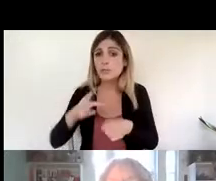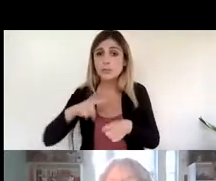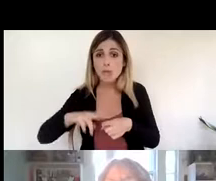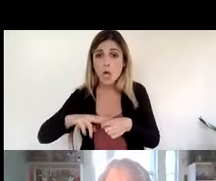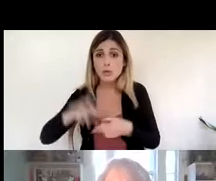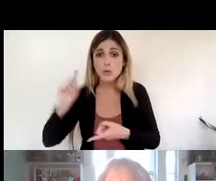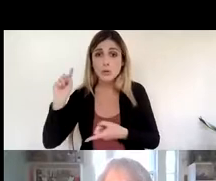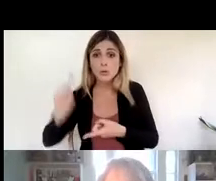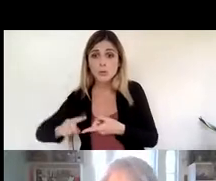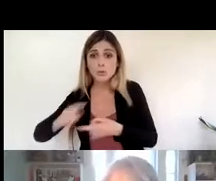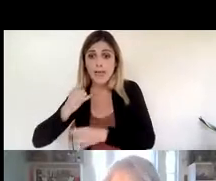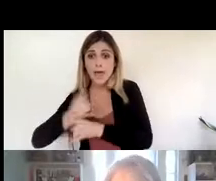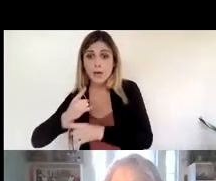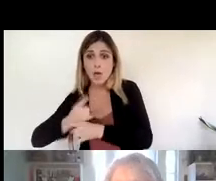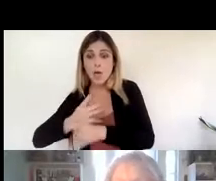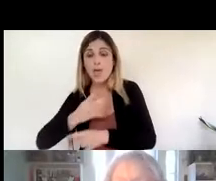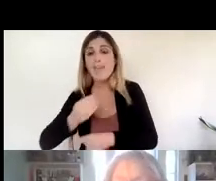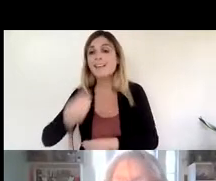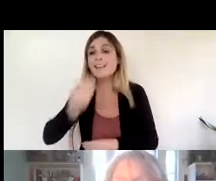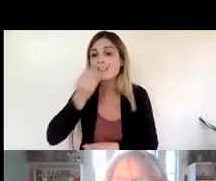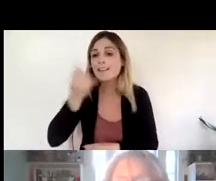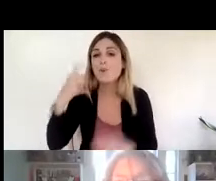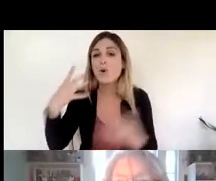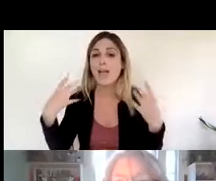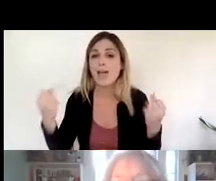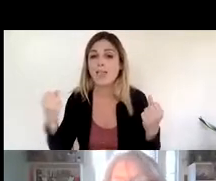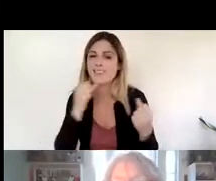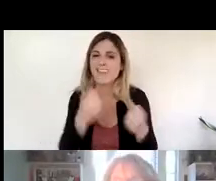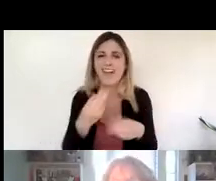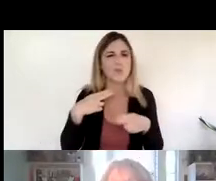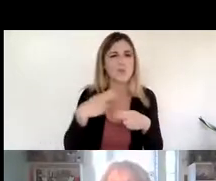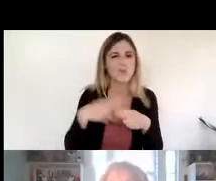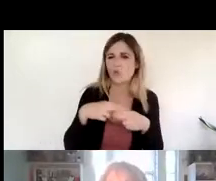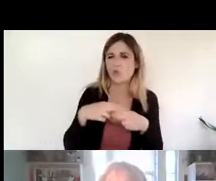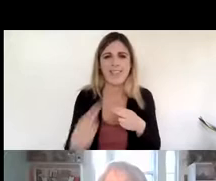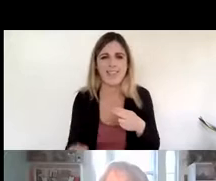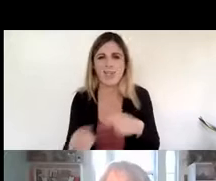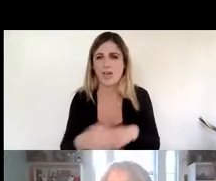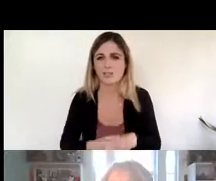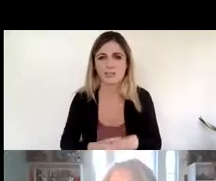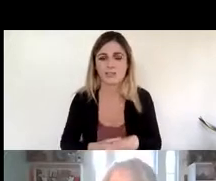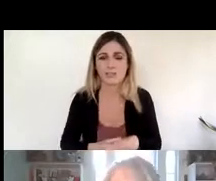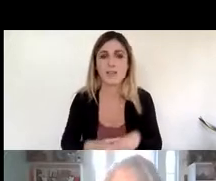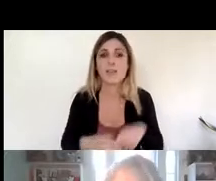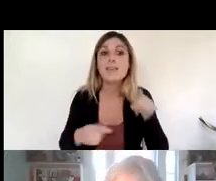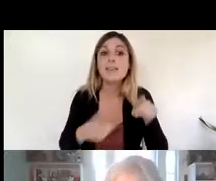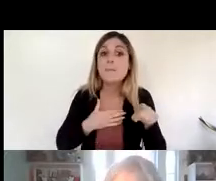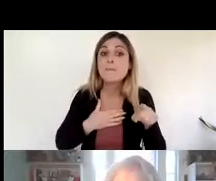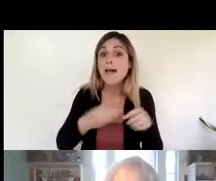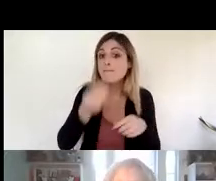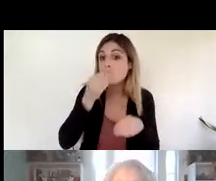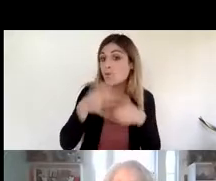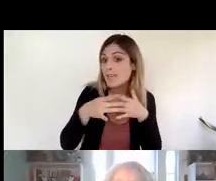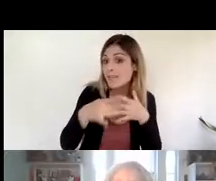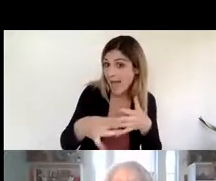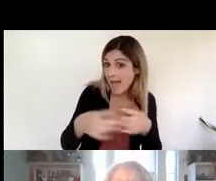and eat for health rather than for weight loss. This is my food guide. It's called the Vegan for Life Food Guide. It's from my book, Vegan